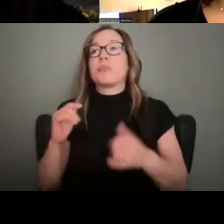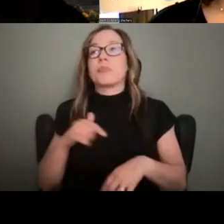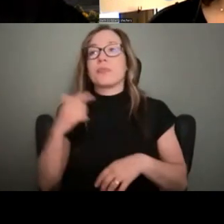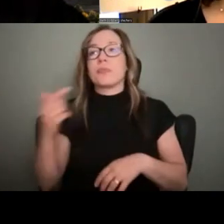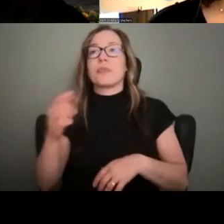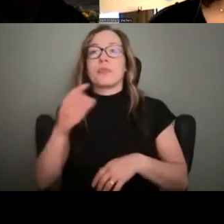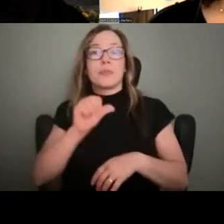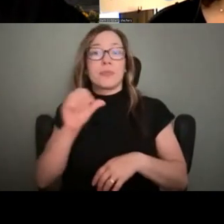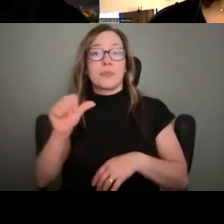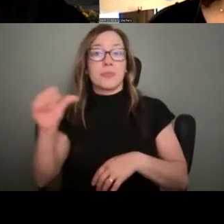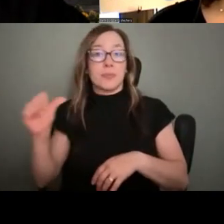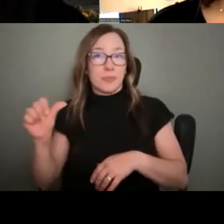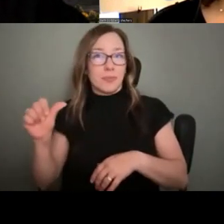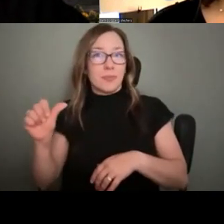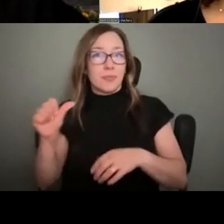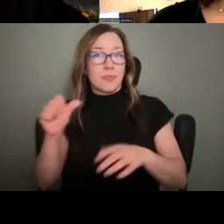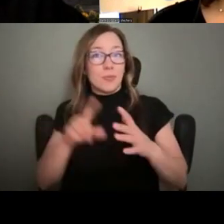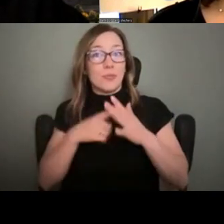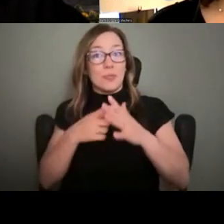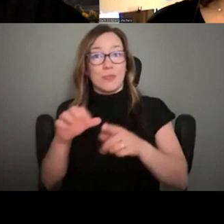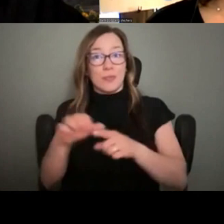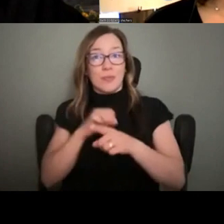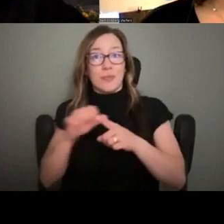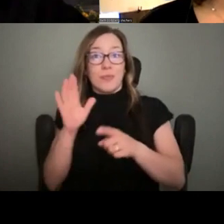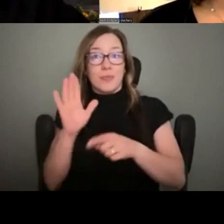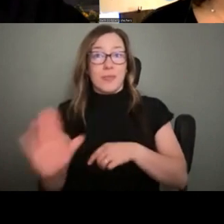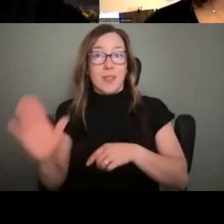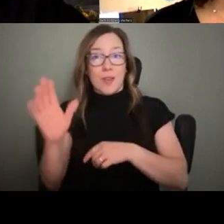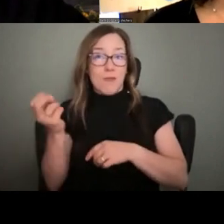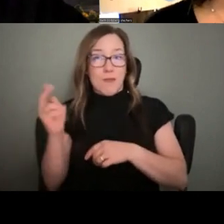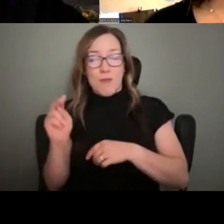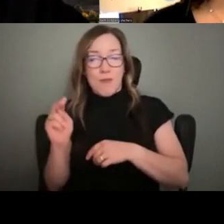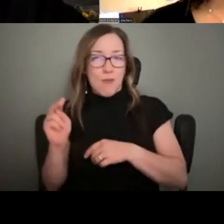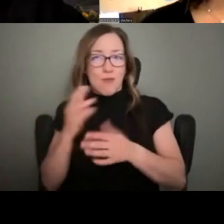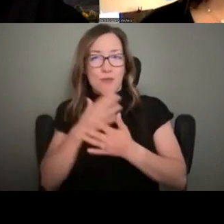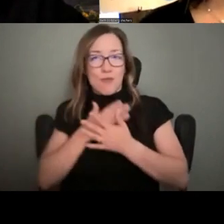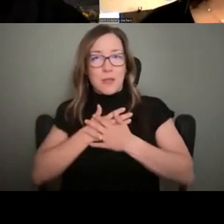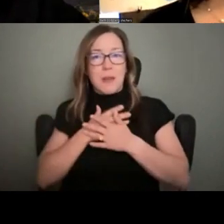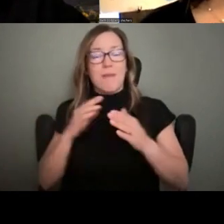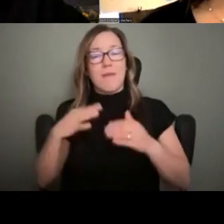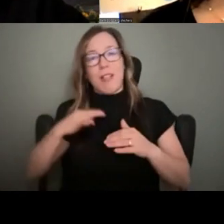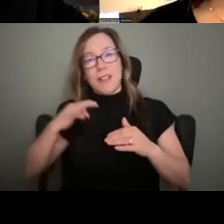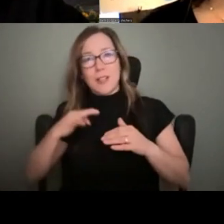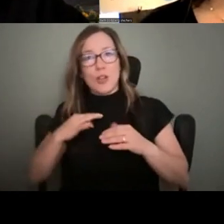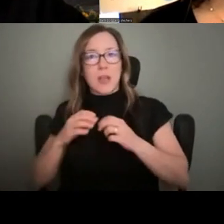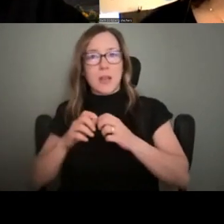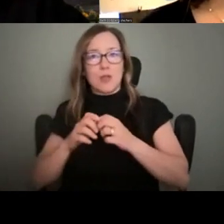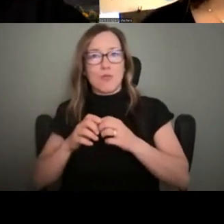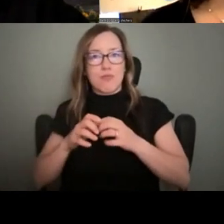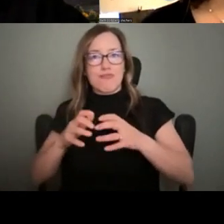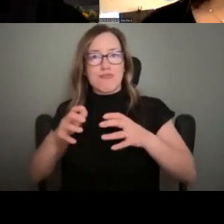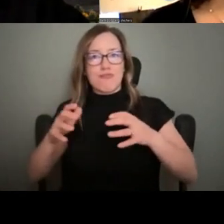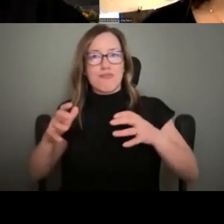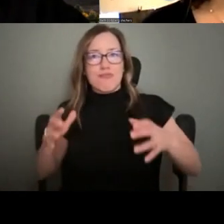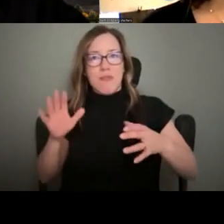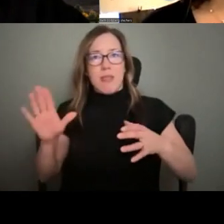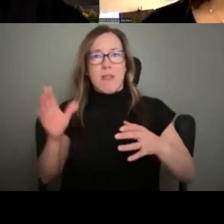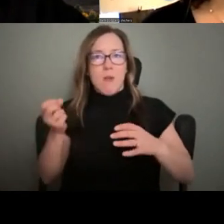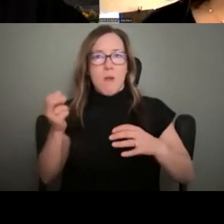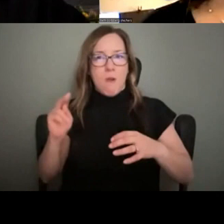to begin training their own respite volunteers and to build up their own respite